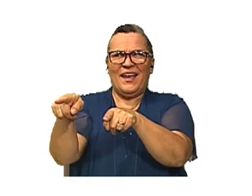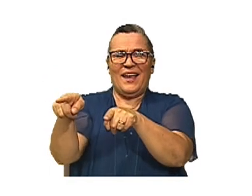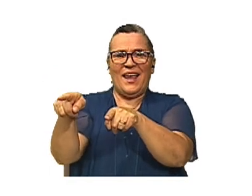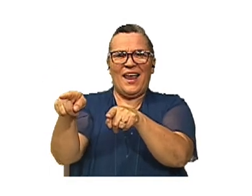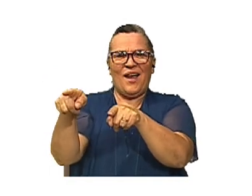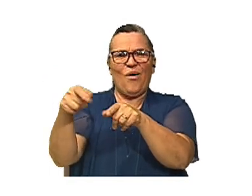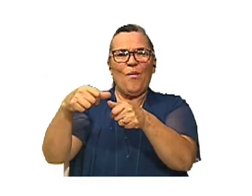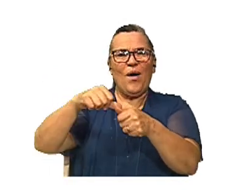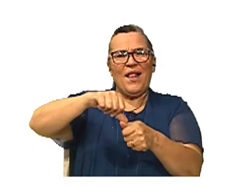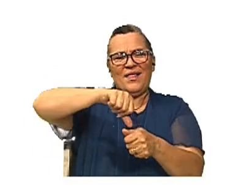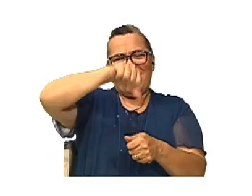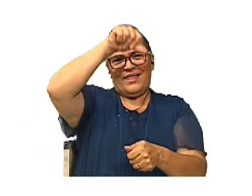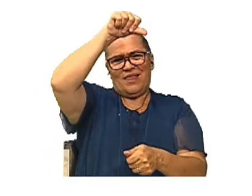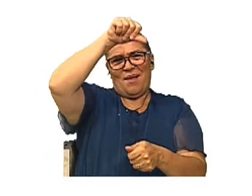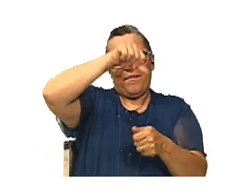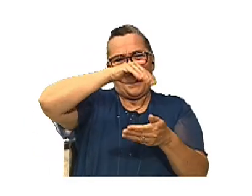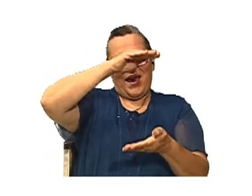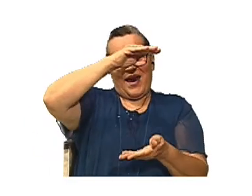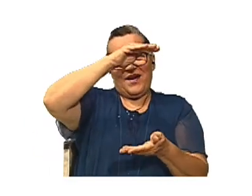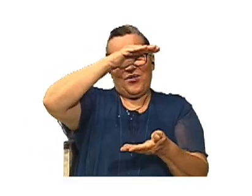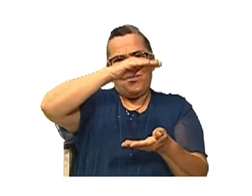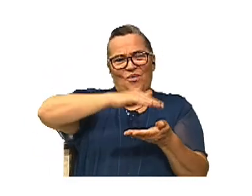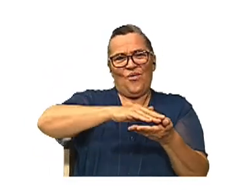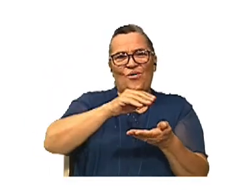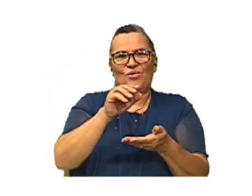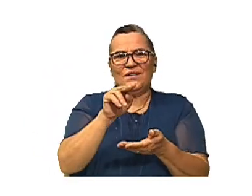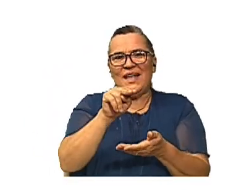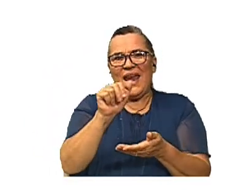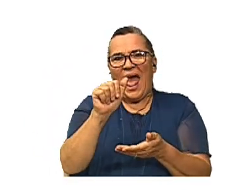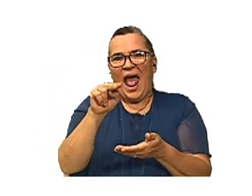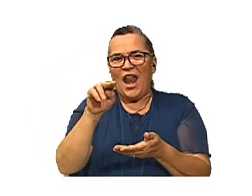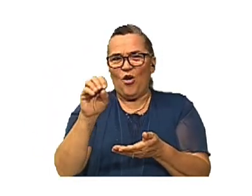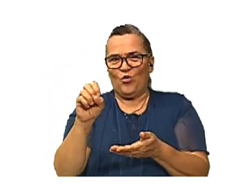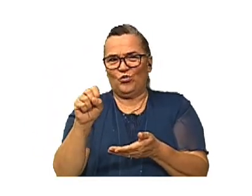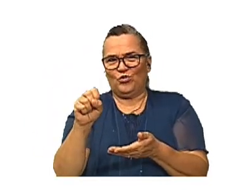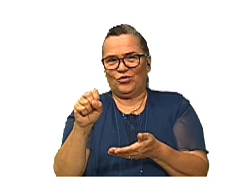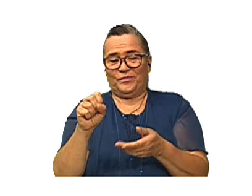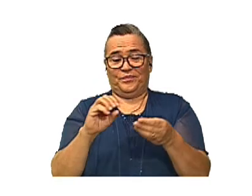the nanos. Okay, number 3.